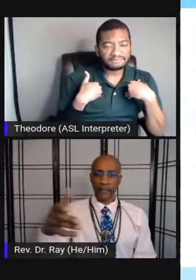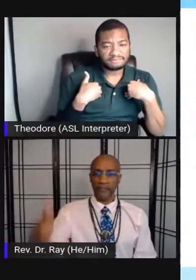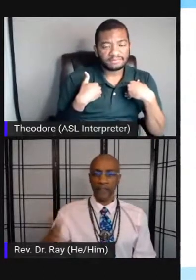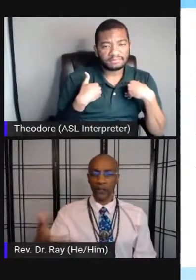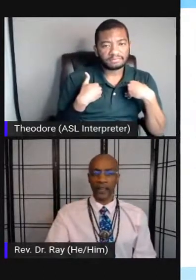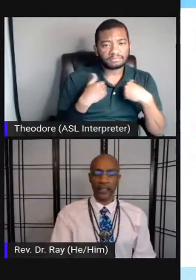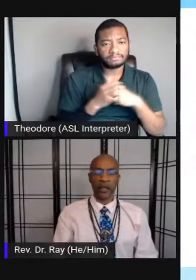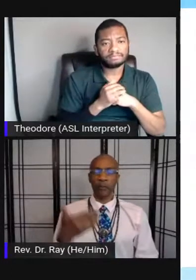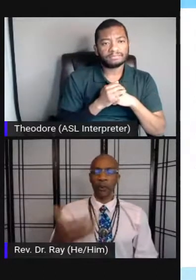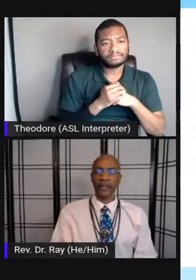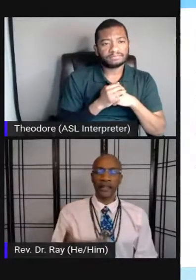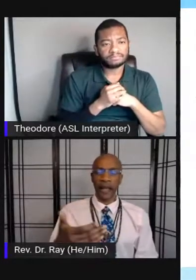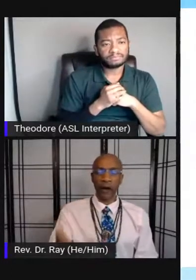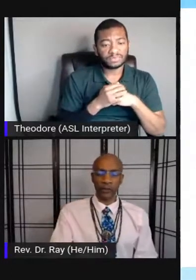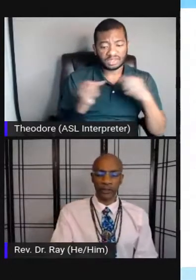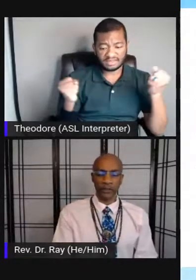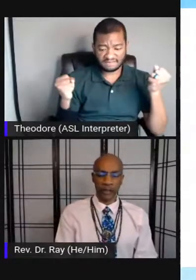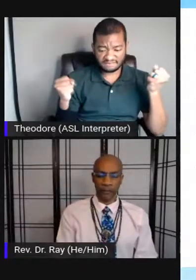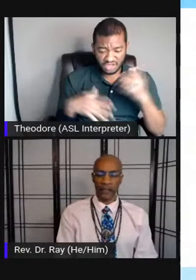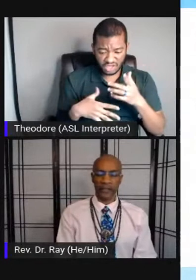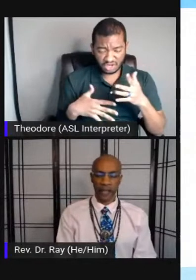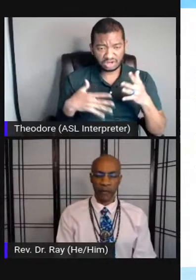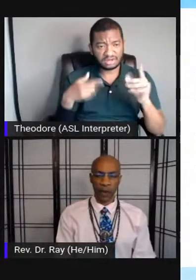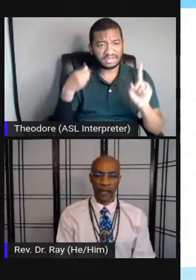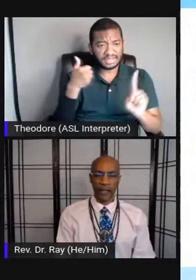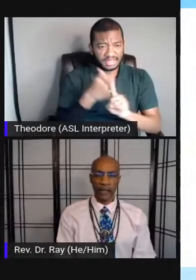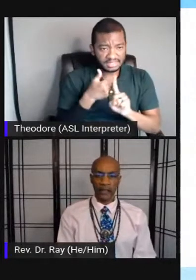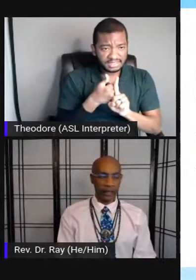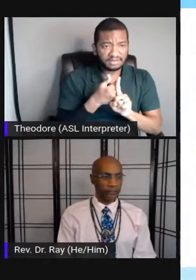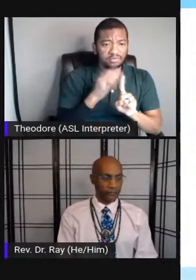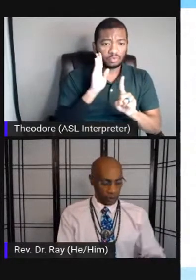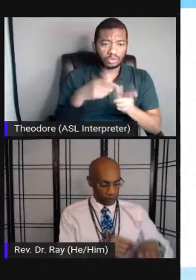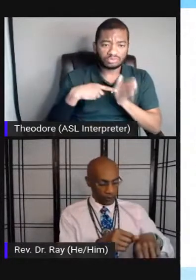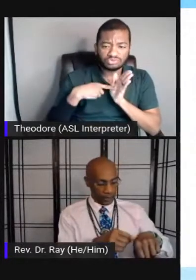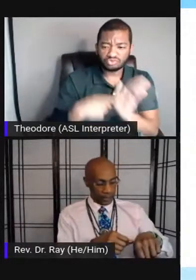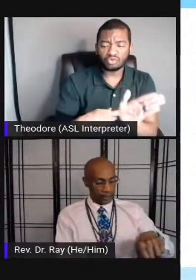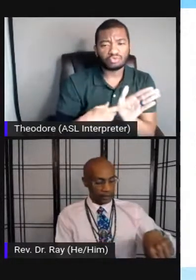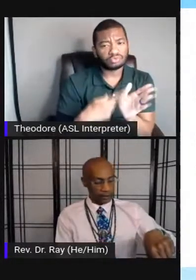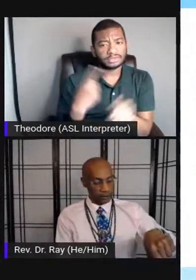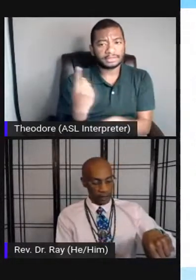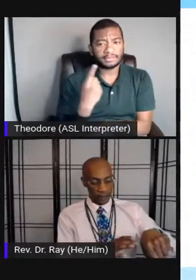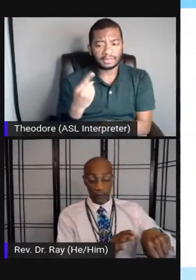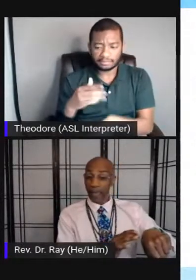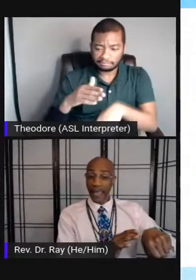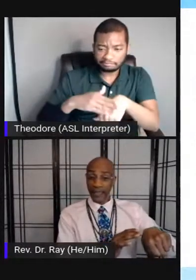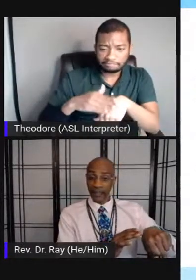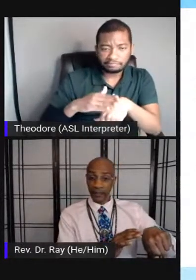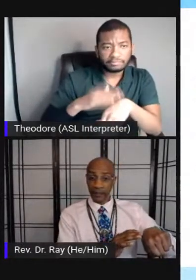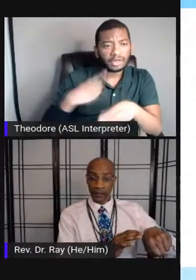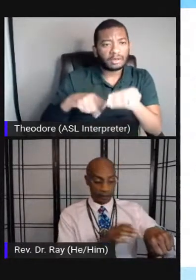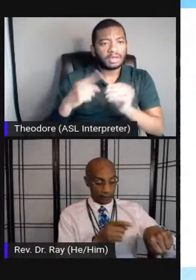And yet the fear is pointing out something in the same way that if, you know, if you get a cut and there's